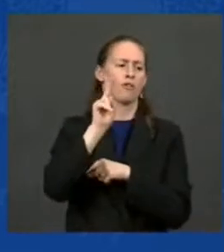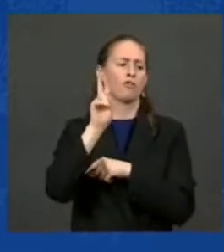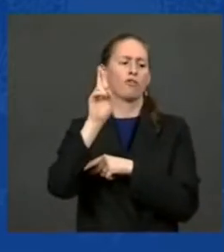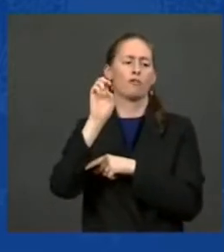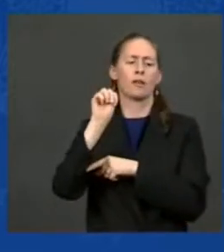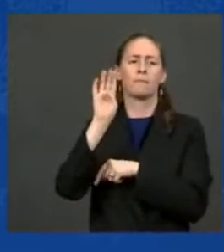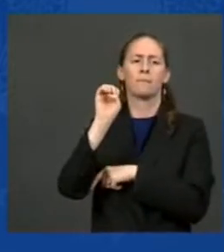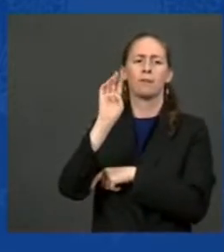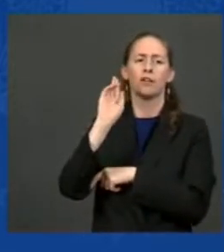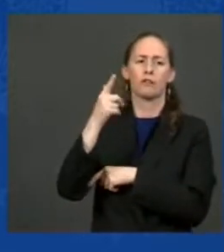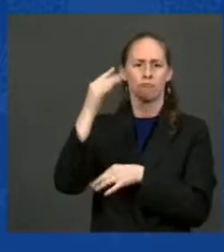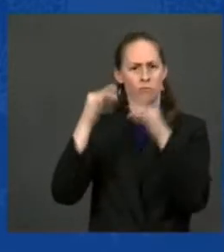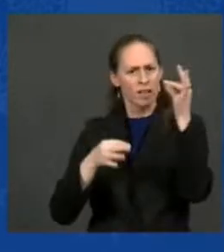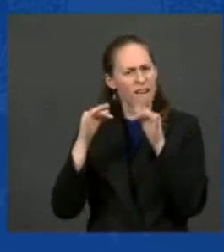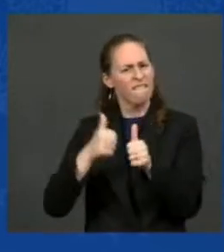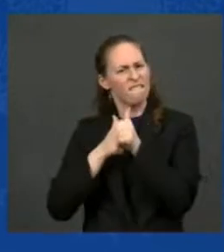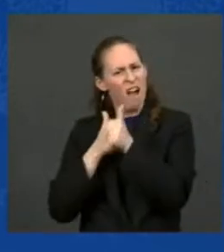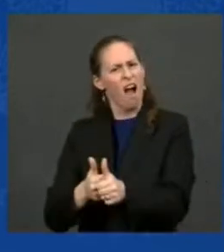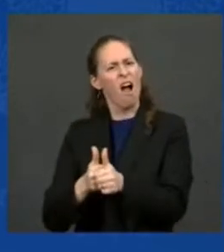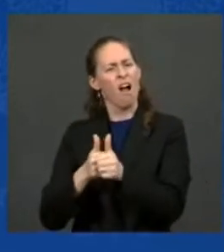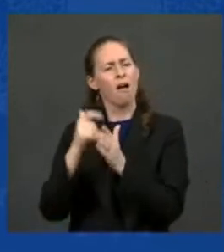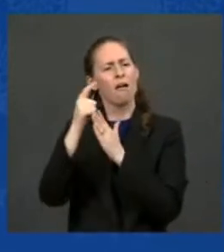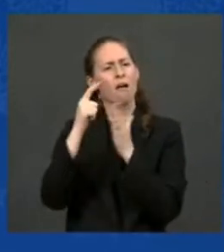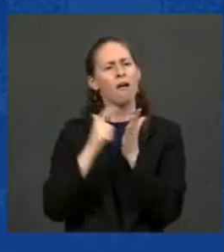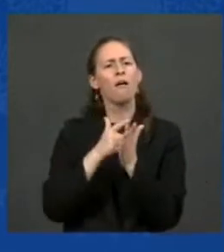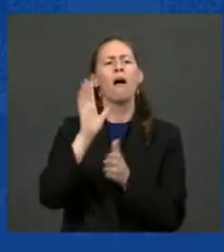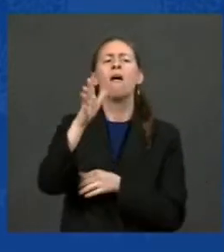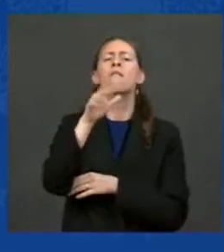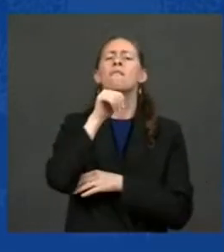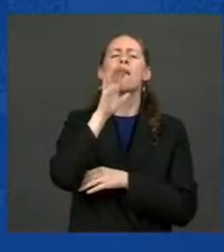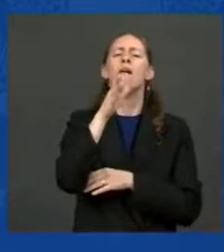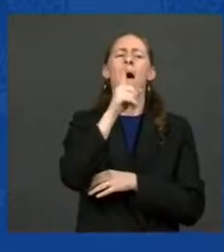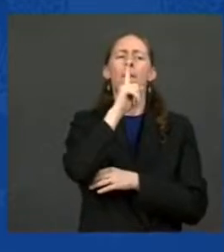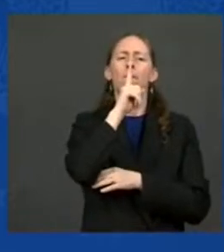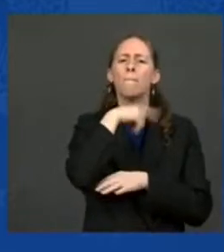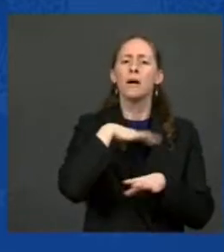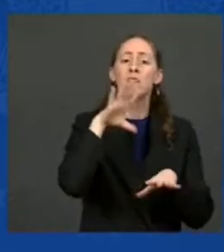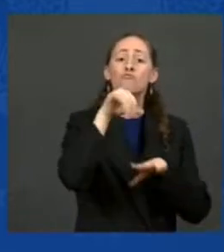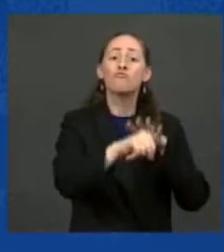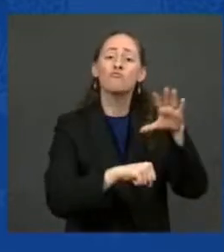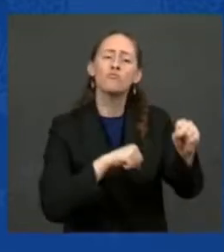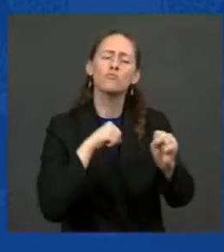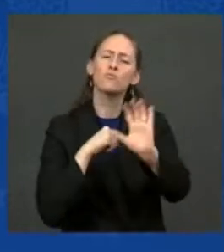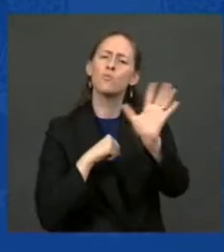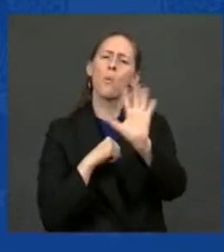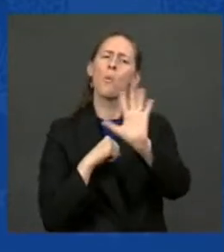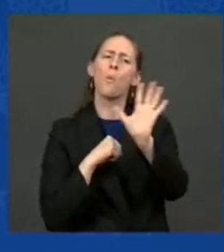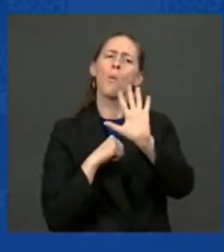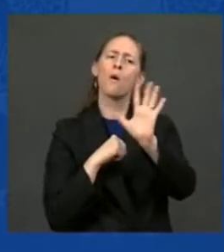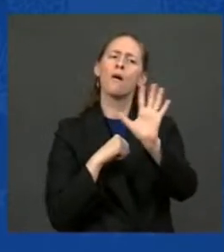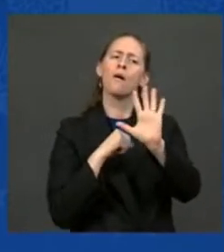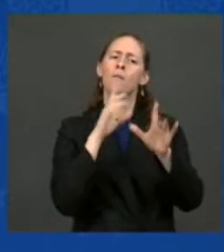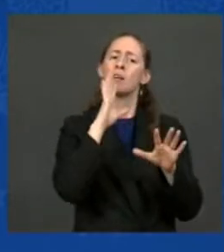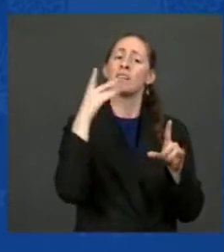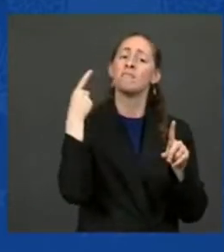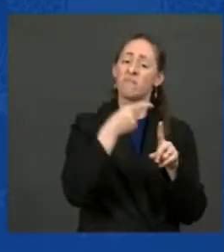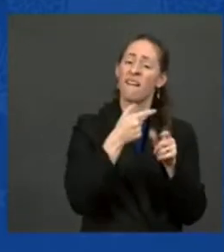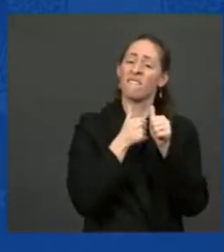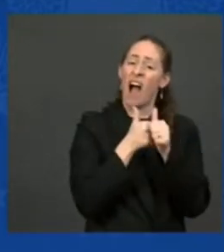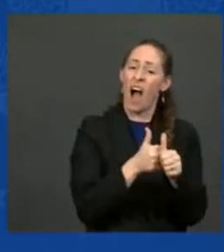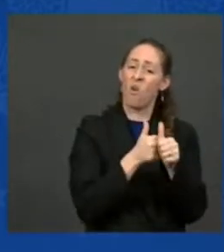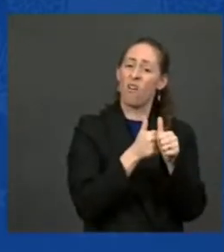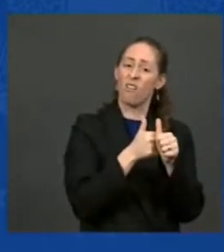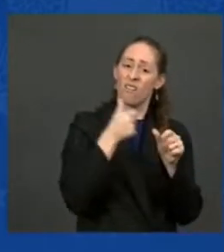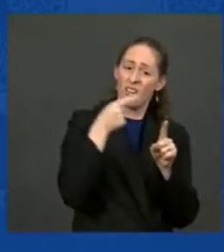law. This wasn't about colonies and acquiring property. It was about restoring the rule of law that had been so